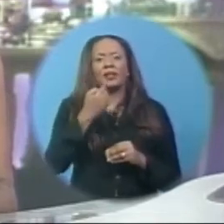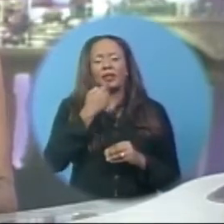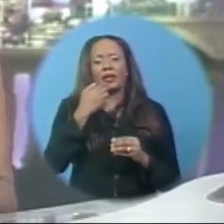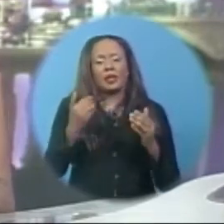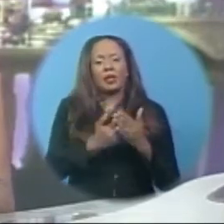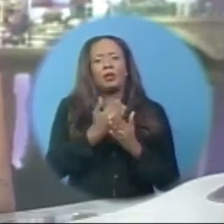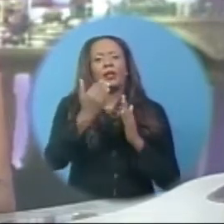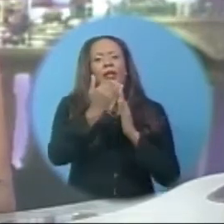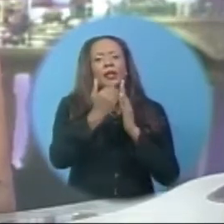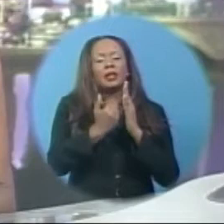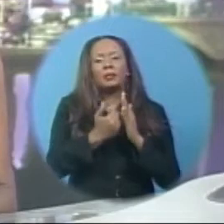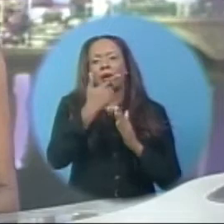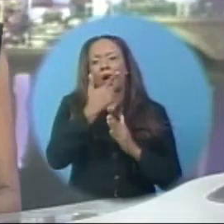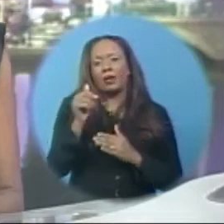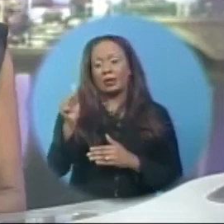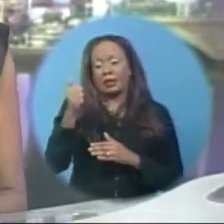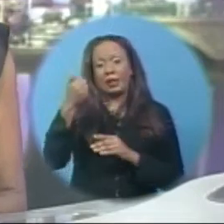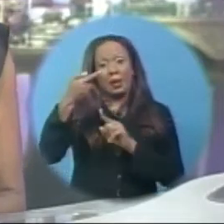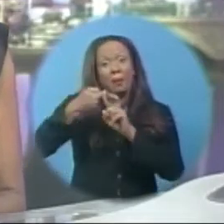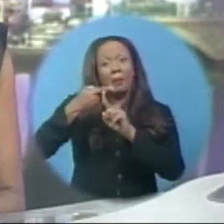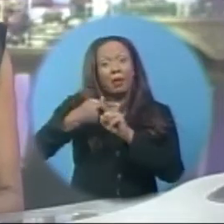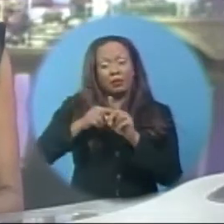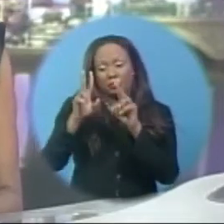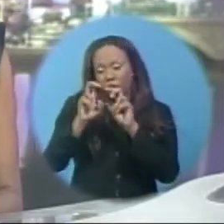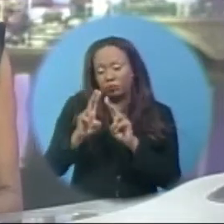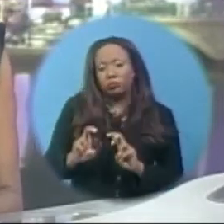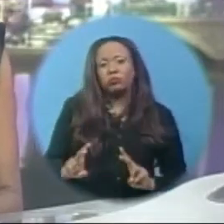of investigations by EU officials.